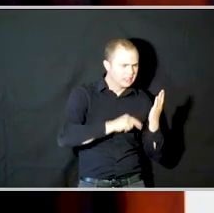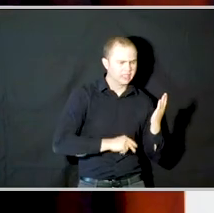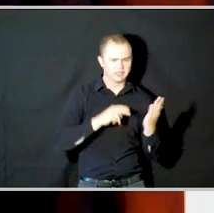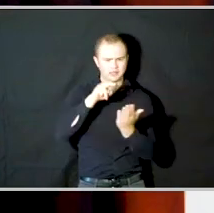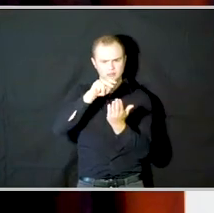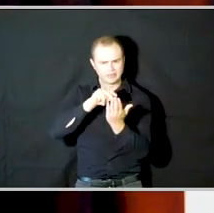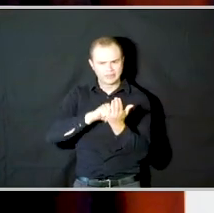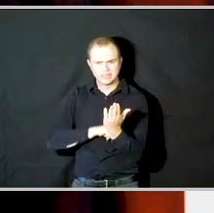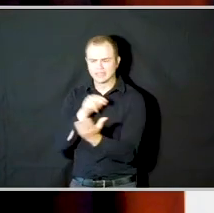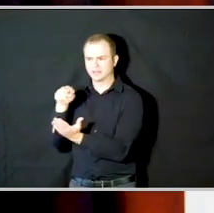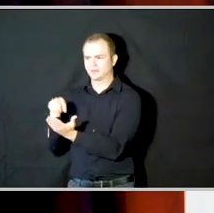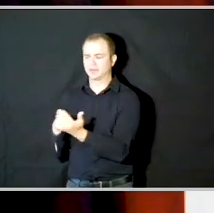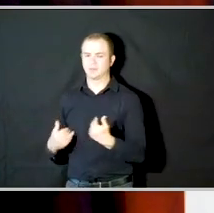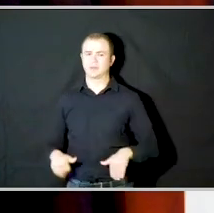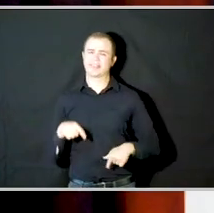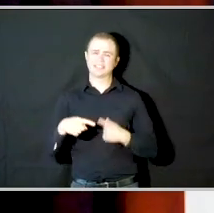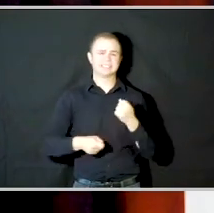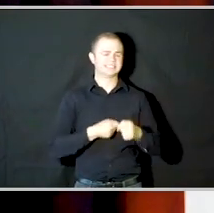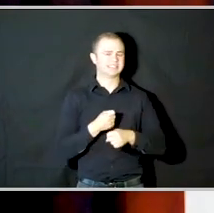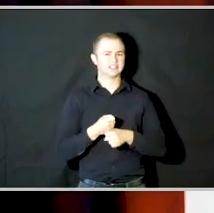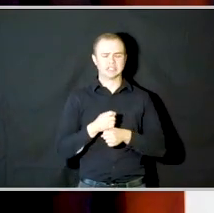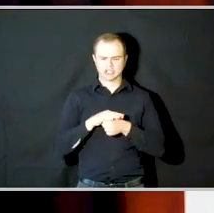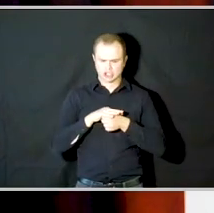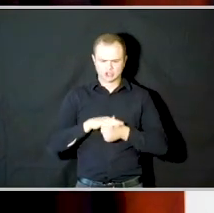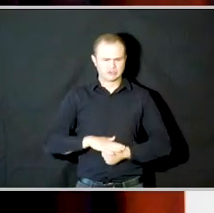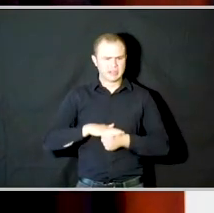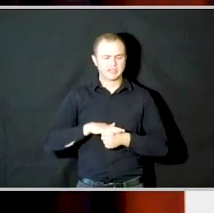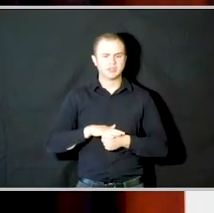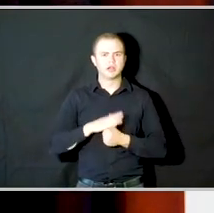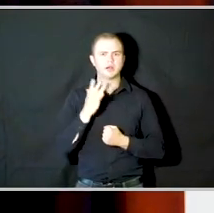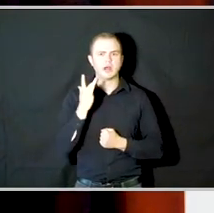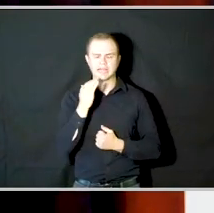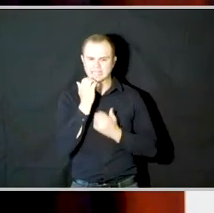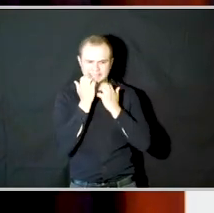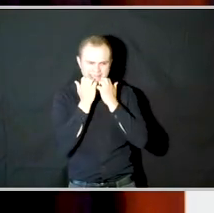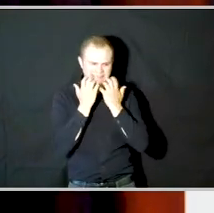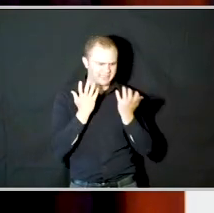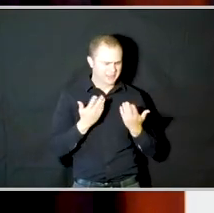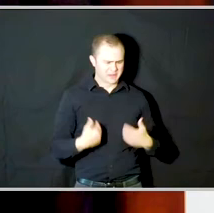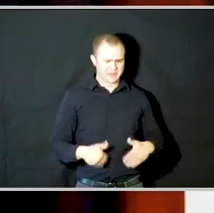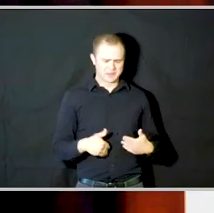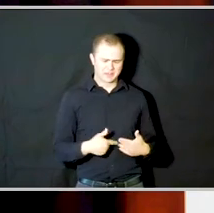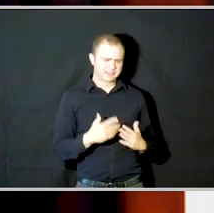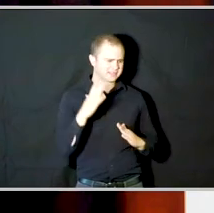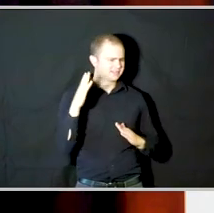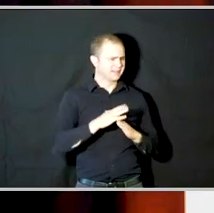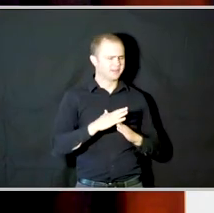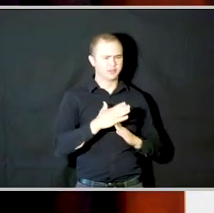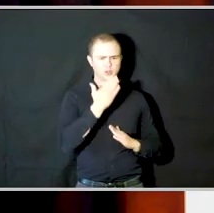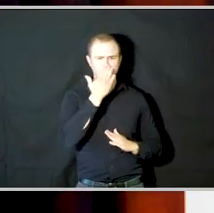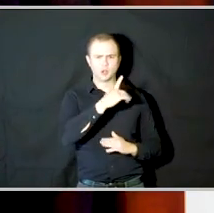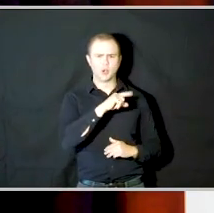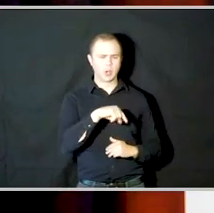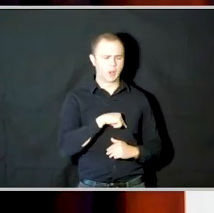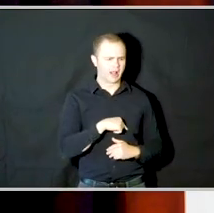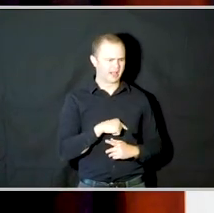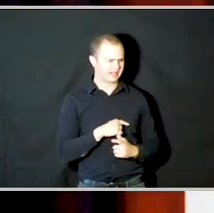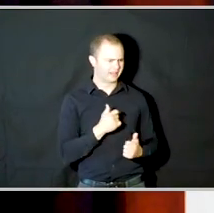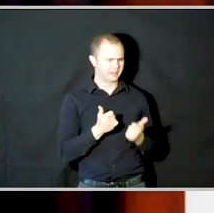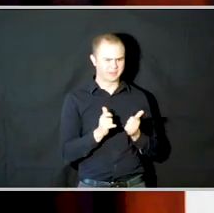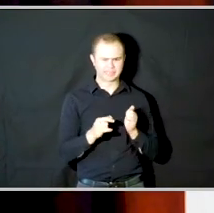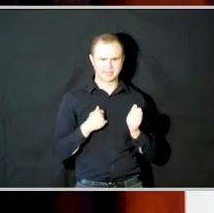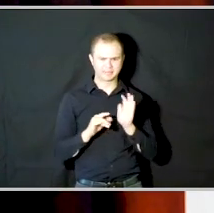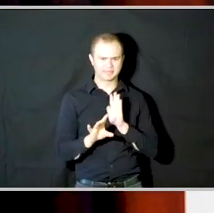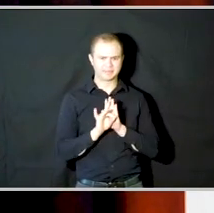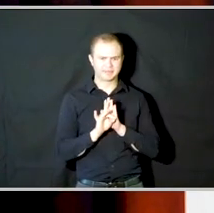was extremely stressful in terms of the quality of work that was coming in was amazing. One could use the